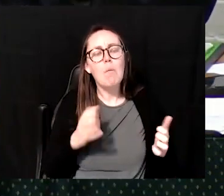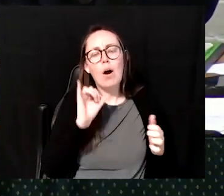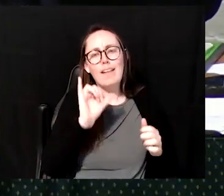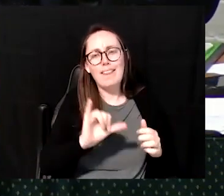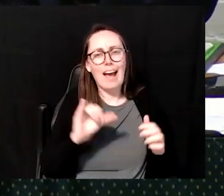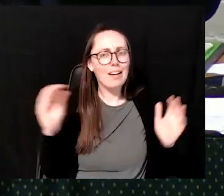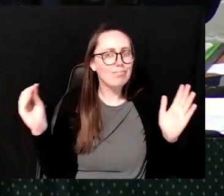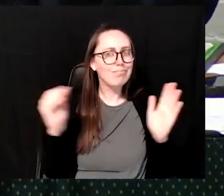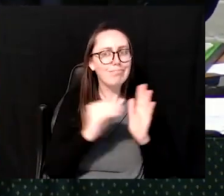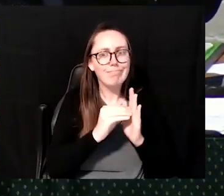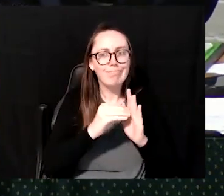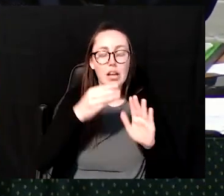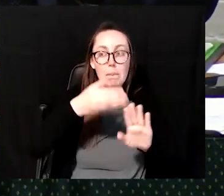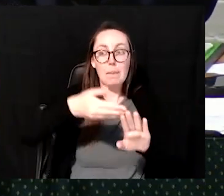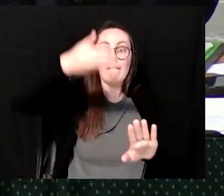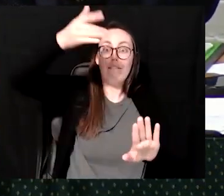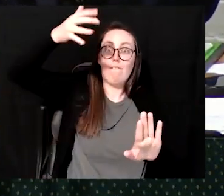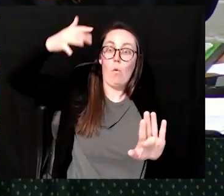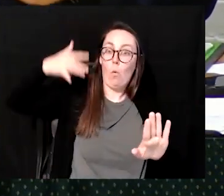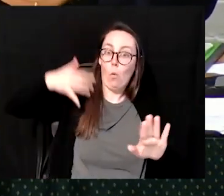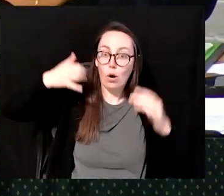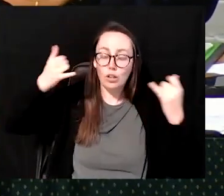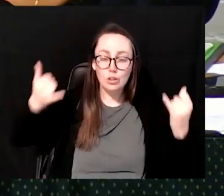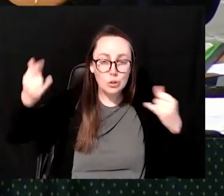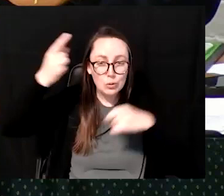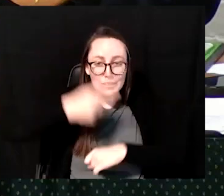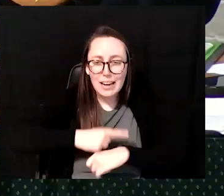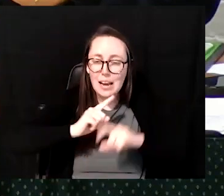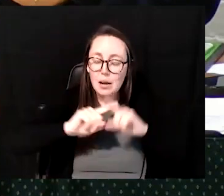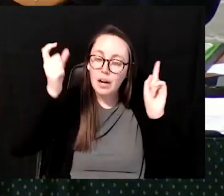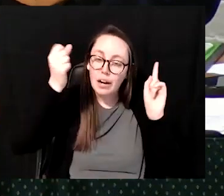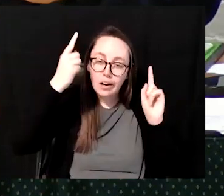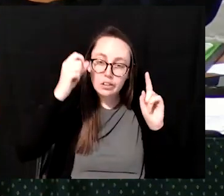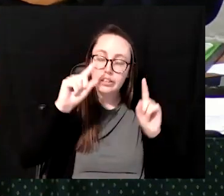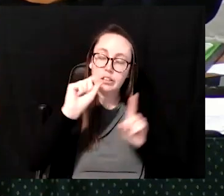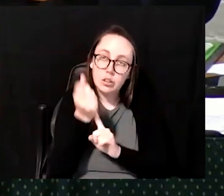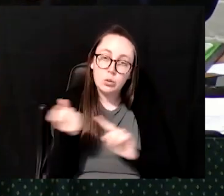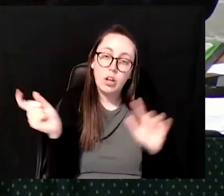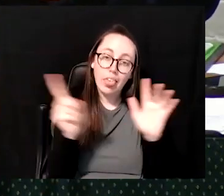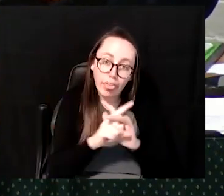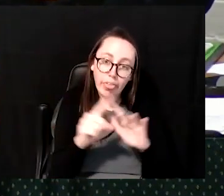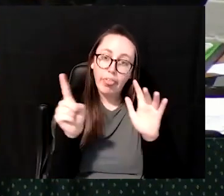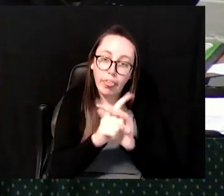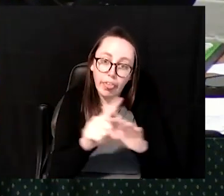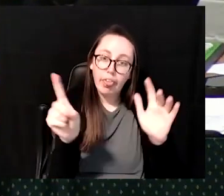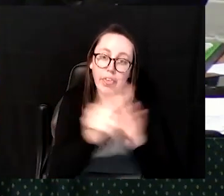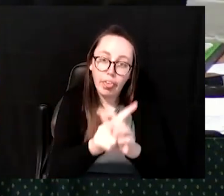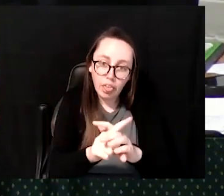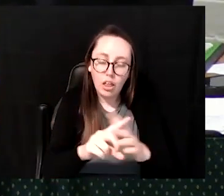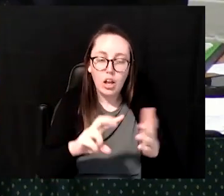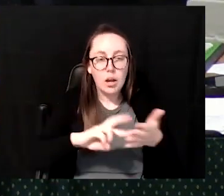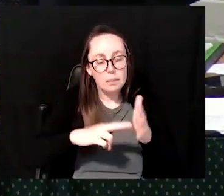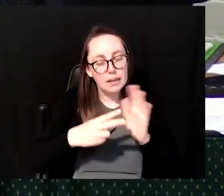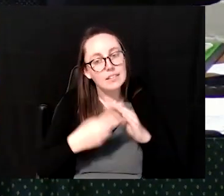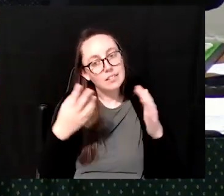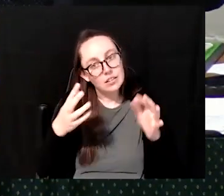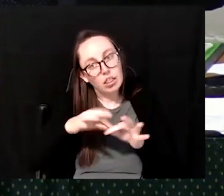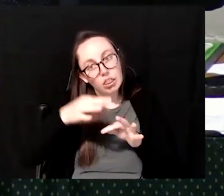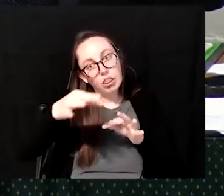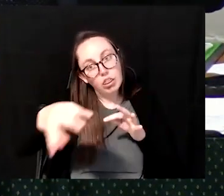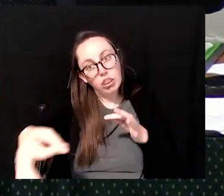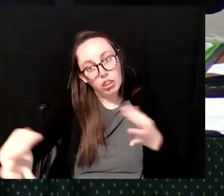time sensitive pressing needs um so we're at one minute seven seconds